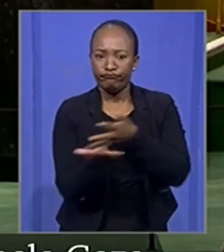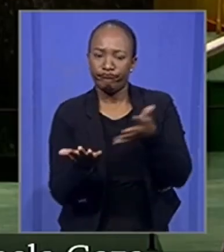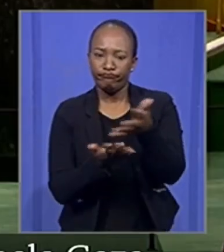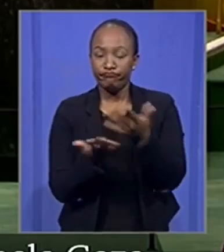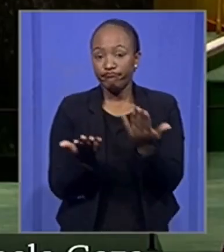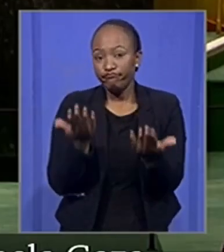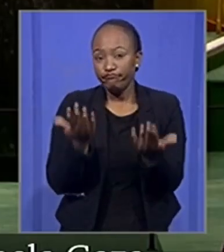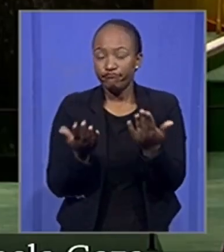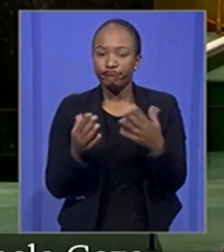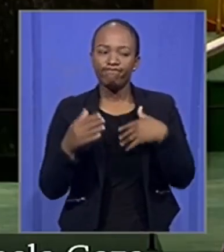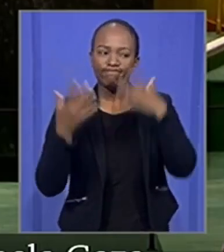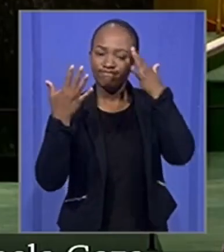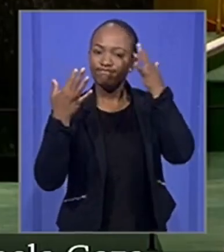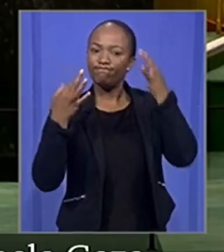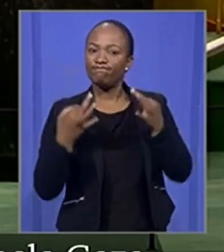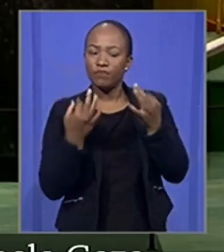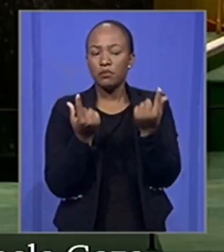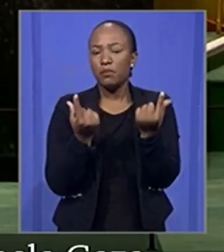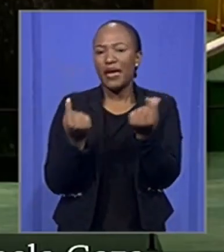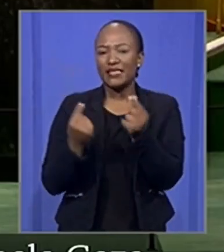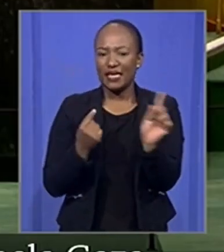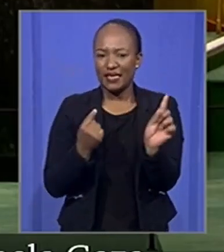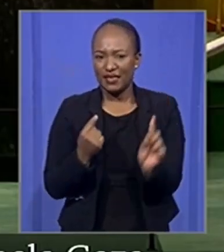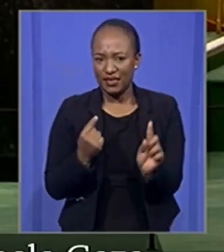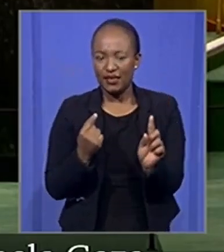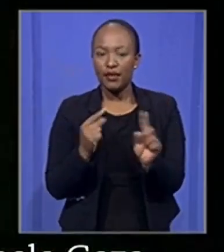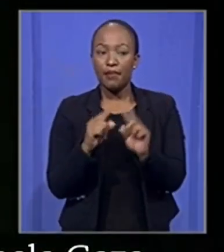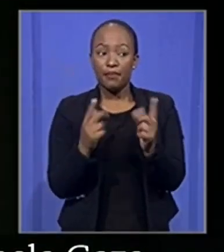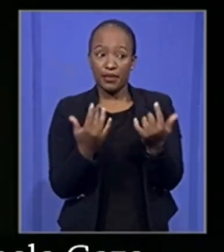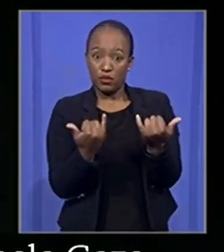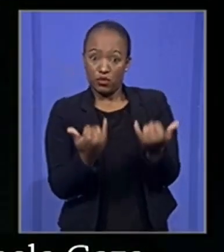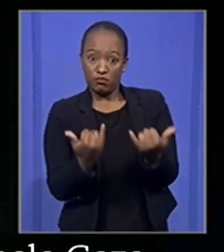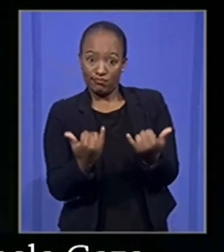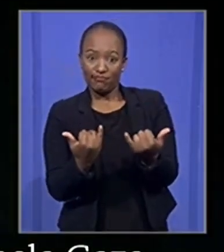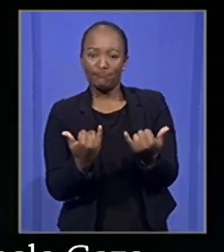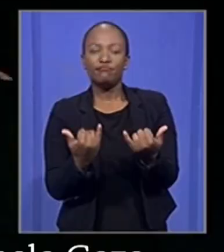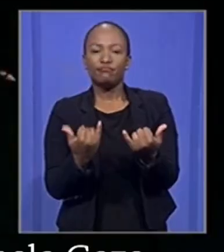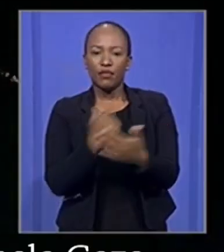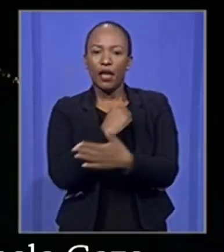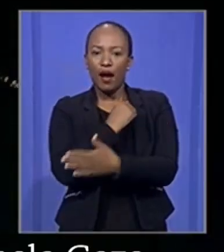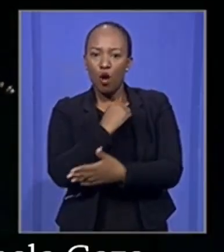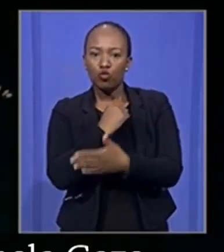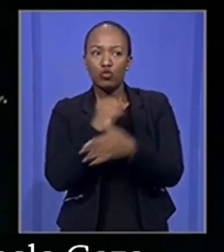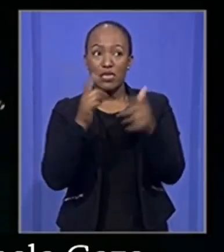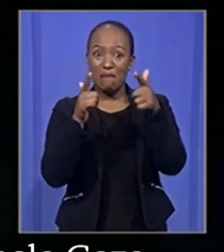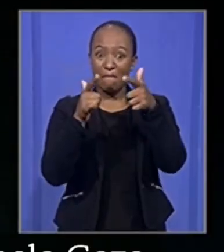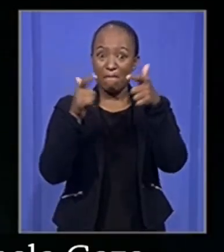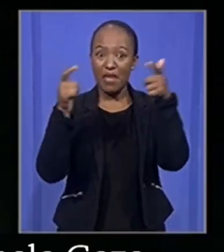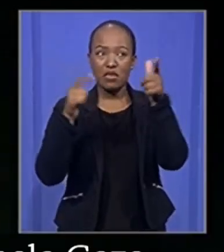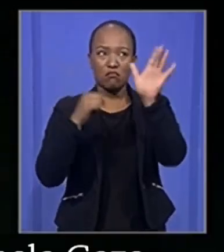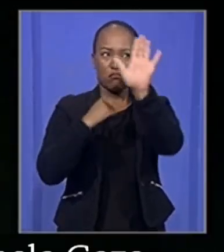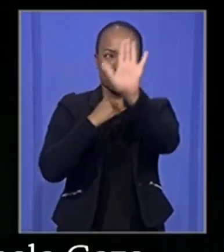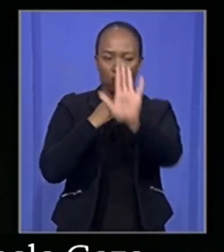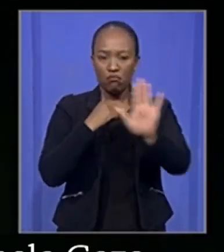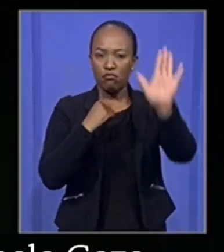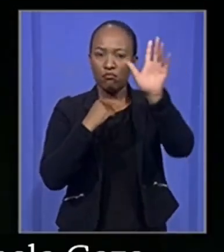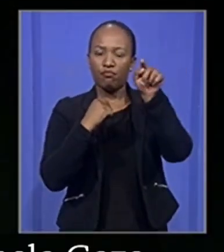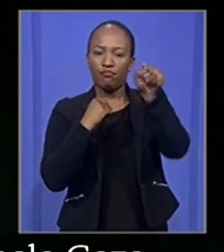mohlomong qeto tsa hore ba tla etsang, empa ho hlakile hore motsotsong wa jwale dinaha ka boholo tseo di seng di